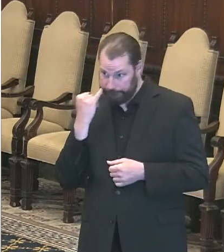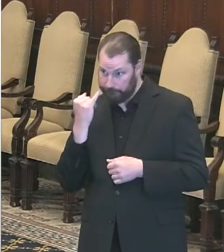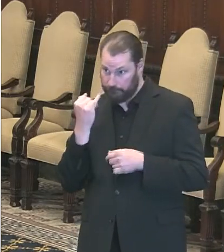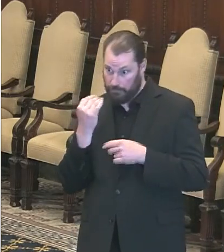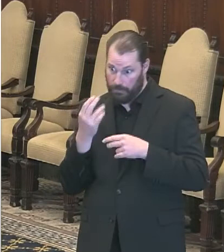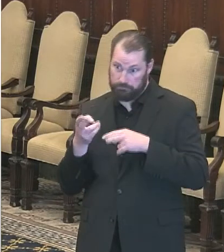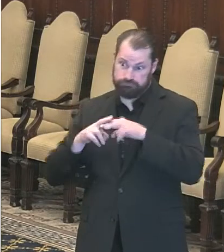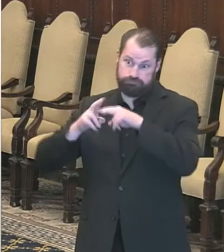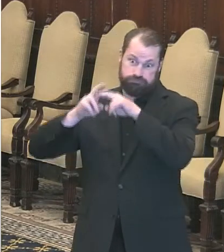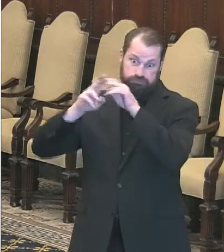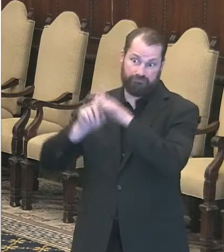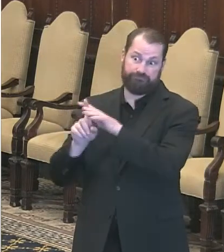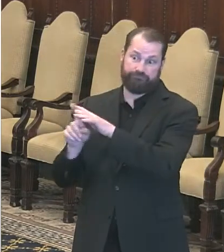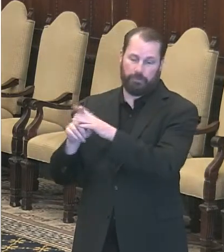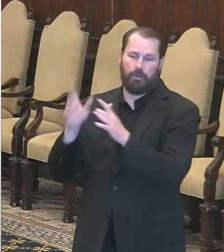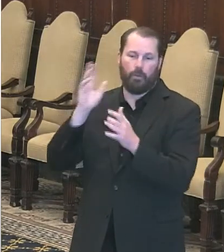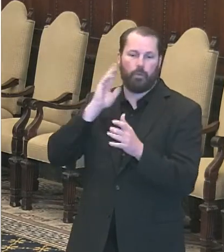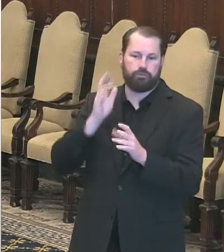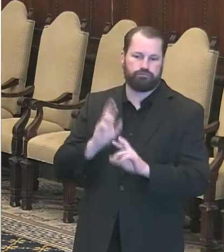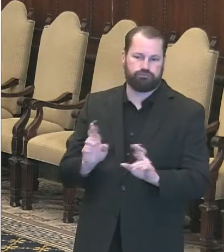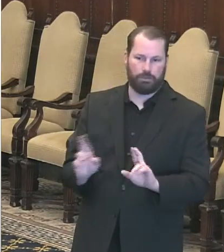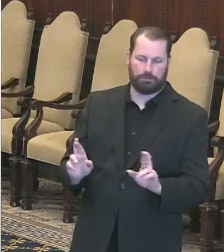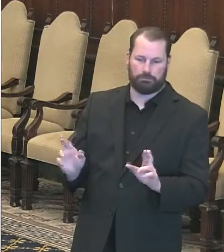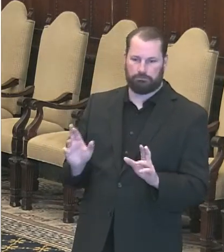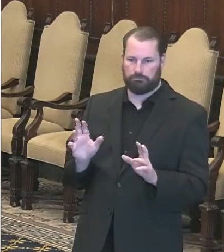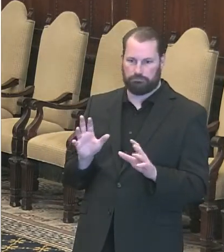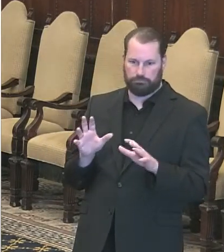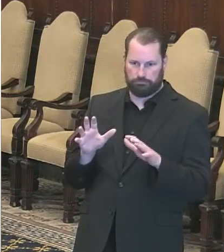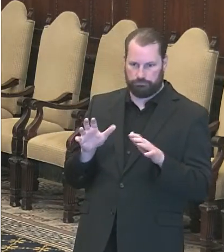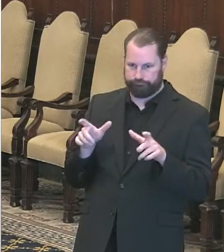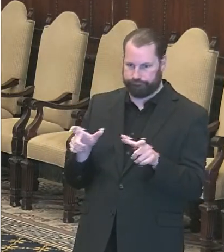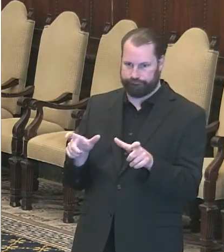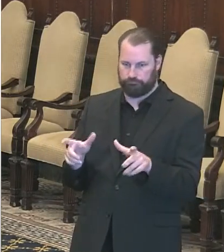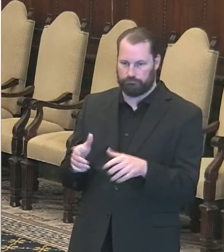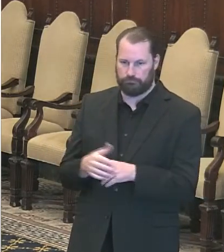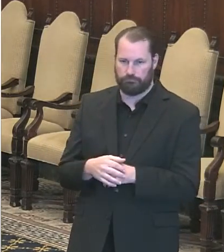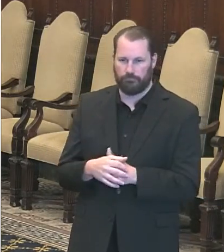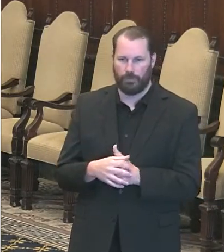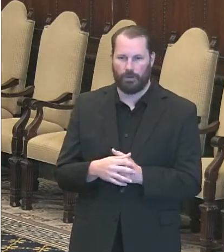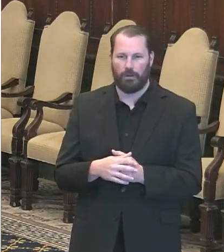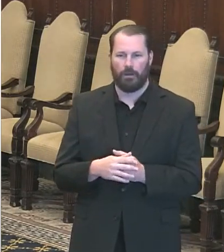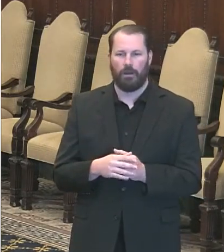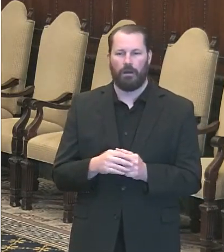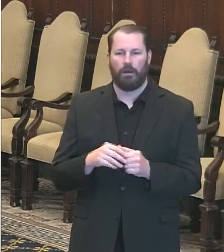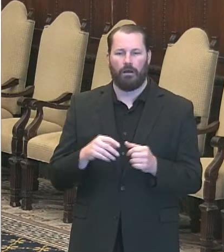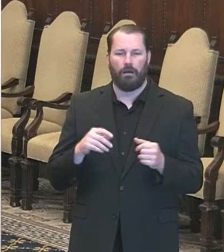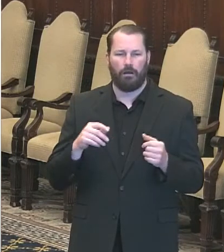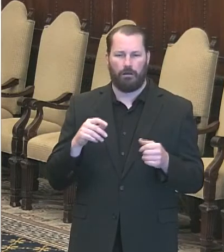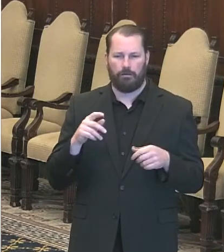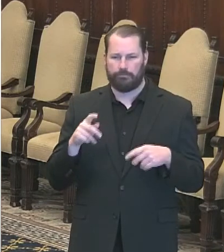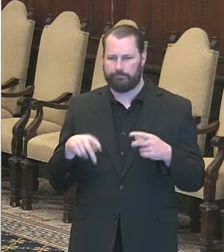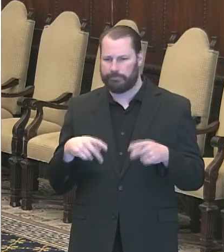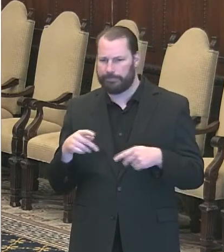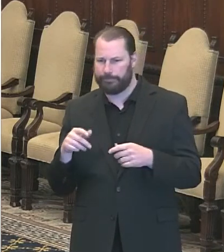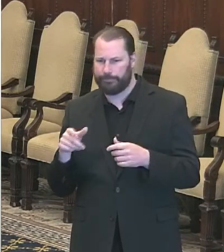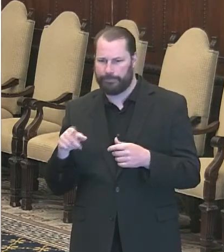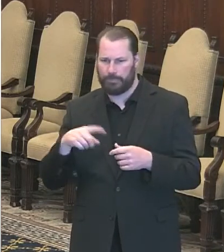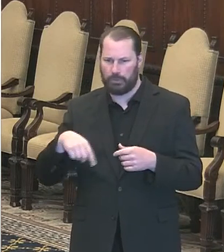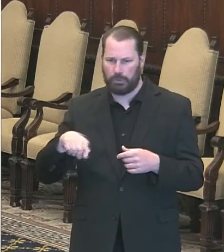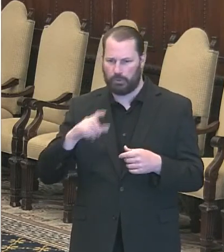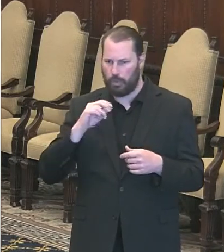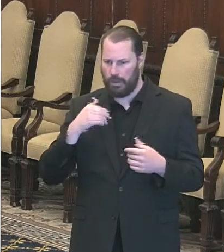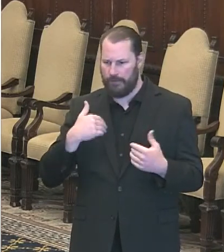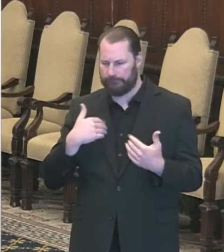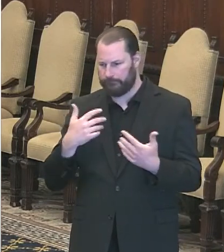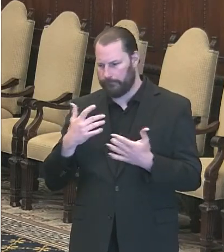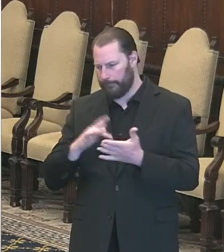to get anyone with a sensitive backgrounds or medical issues out of congregate care settings. Thank you. And